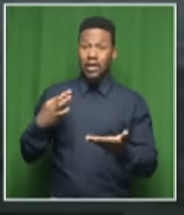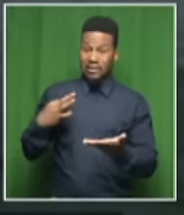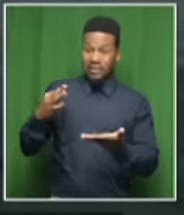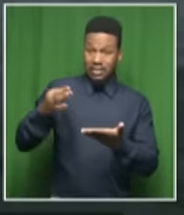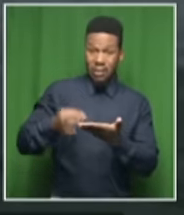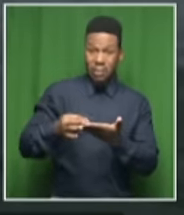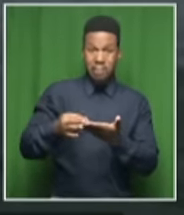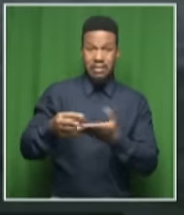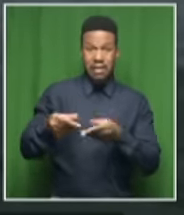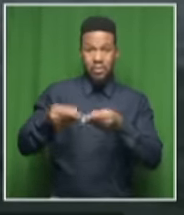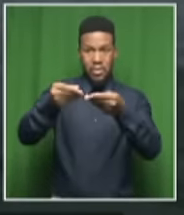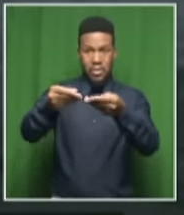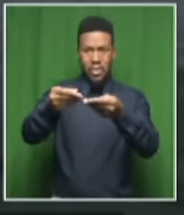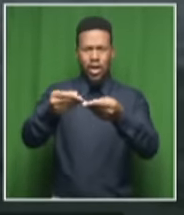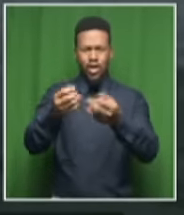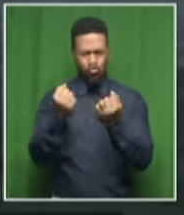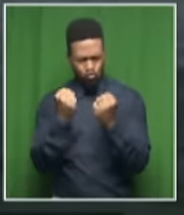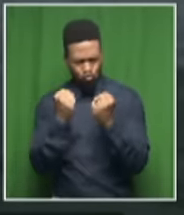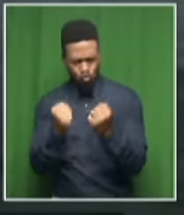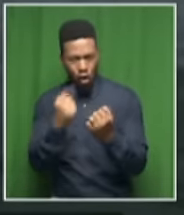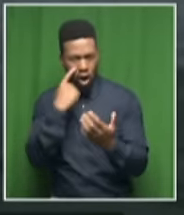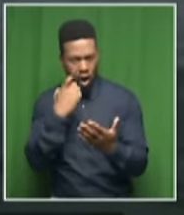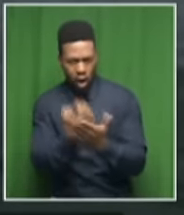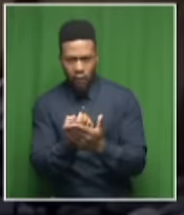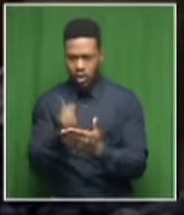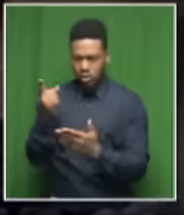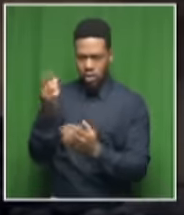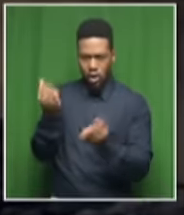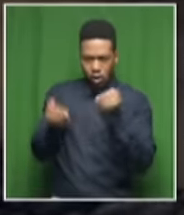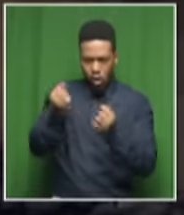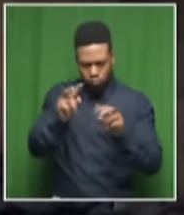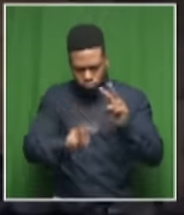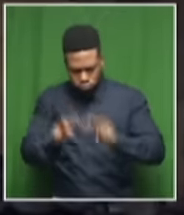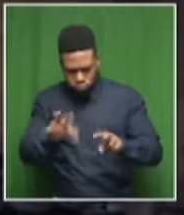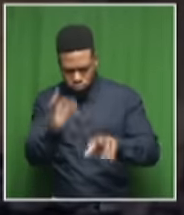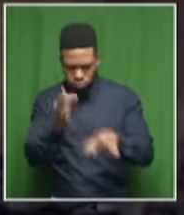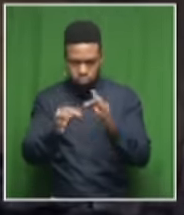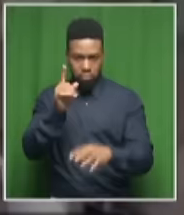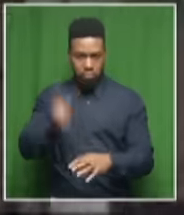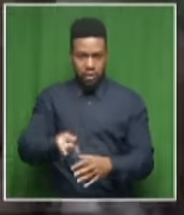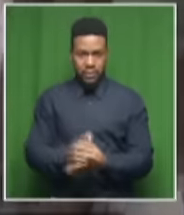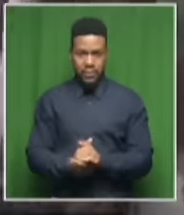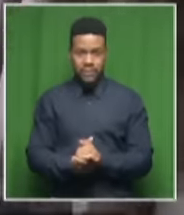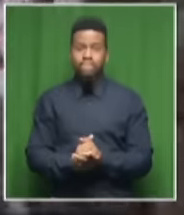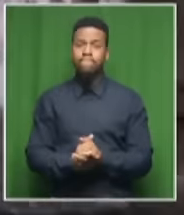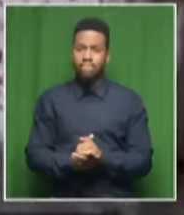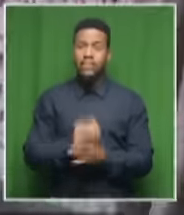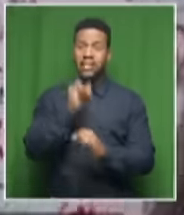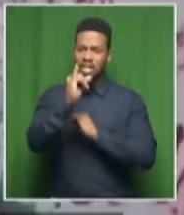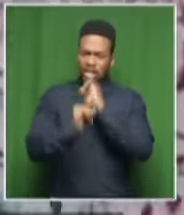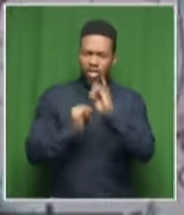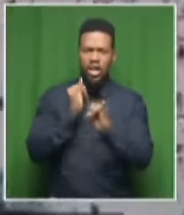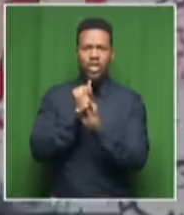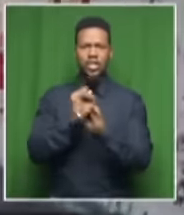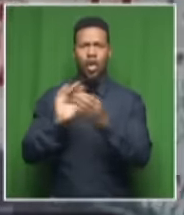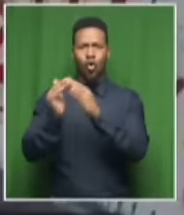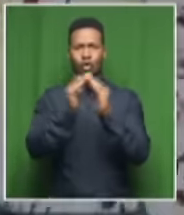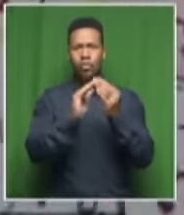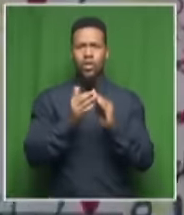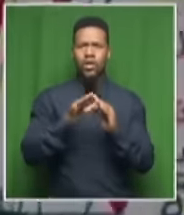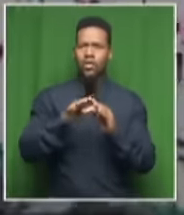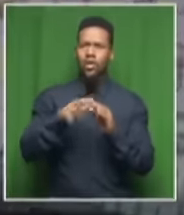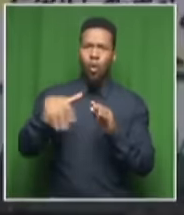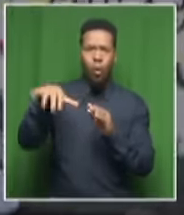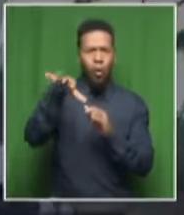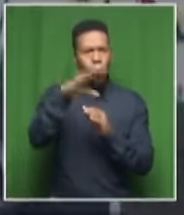strong evidence for the court to consider. The international community collectively support that the